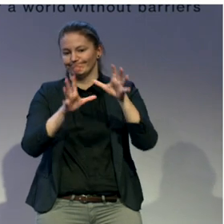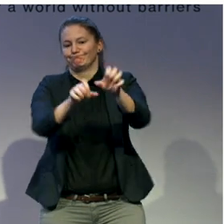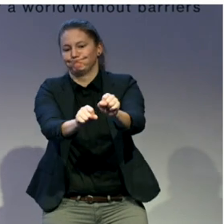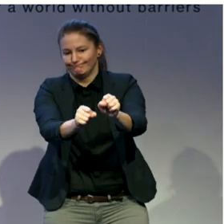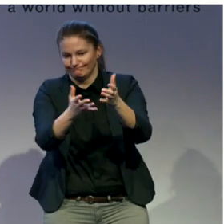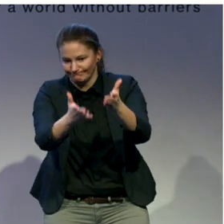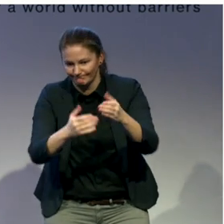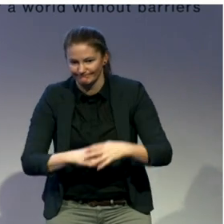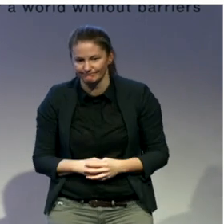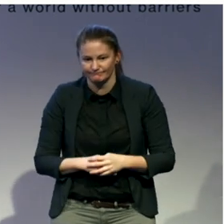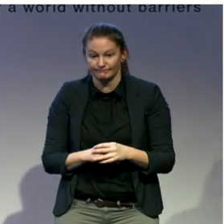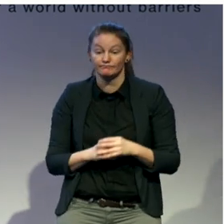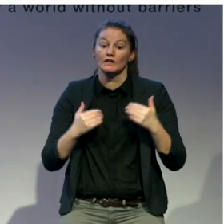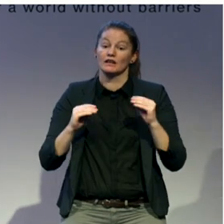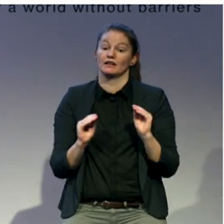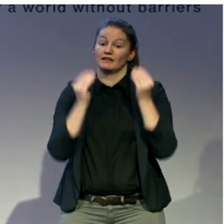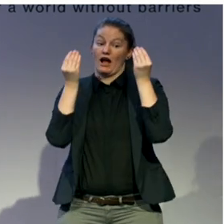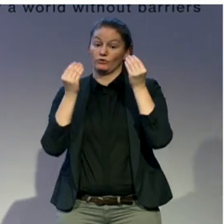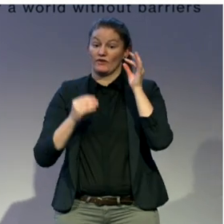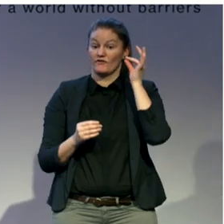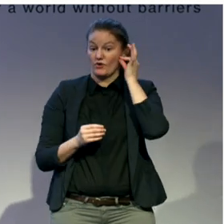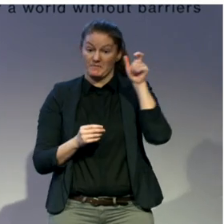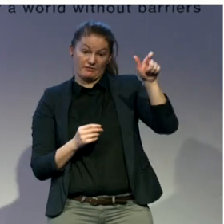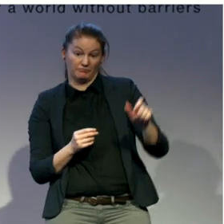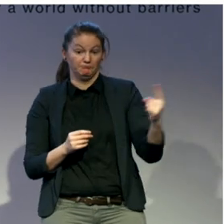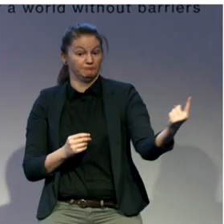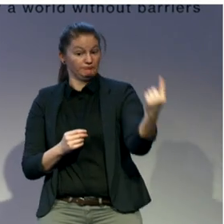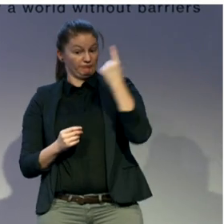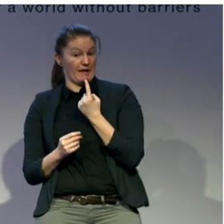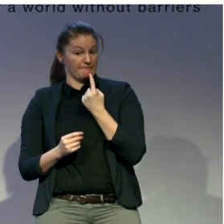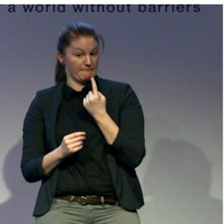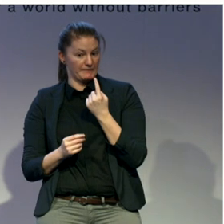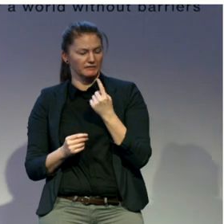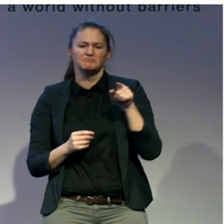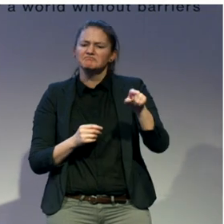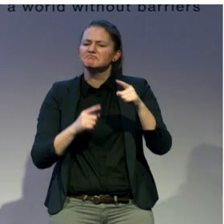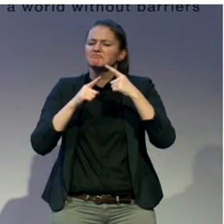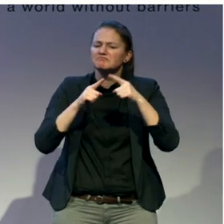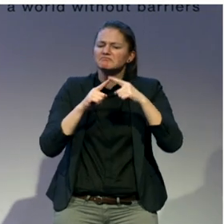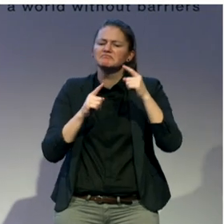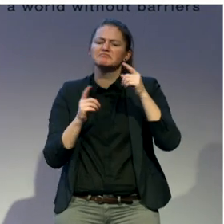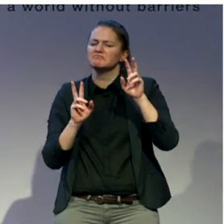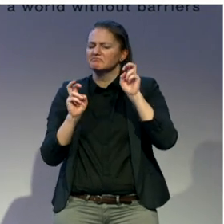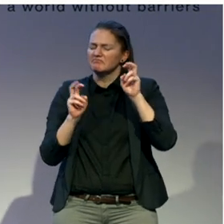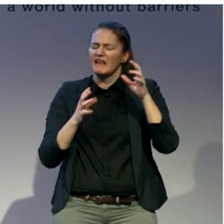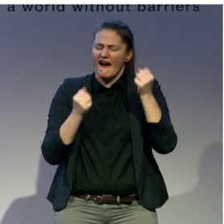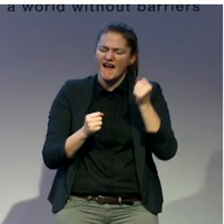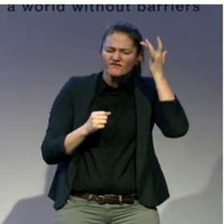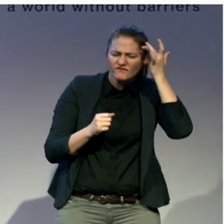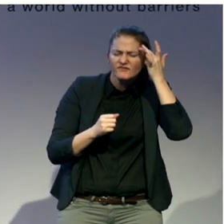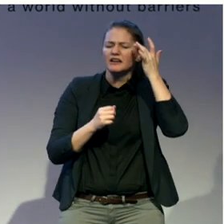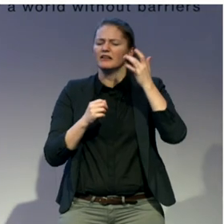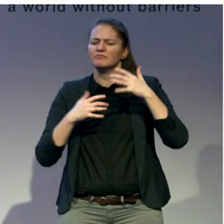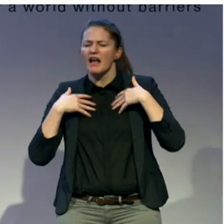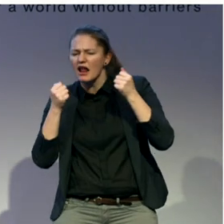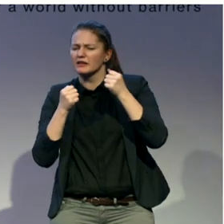of several mental health diagnoses. Today we know that she was a victim of sexual abuse,